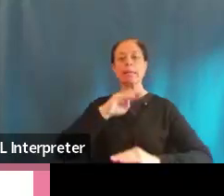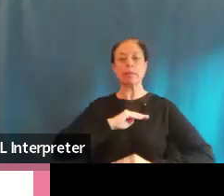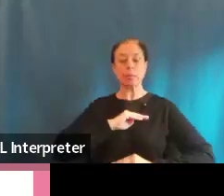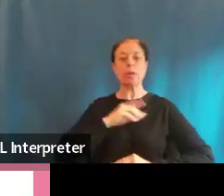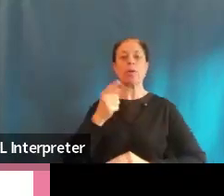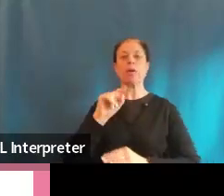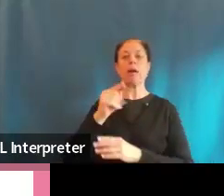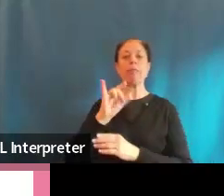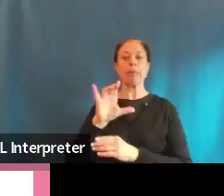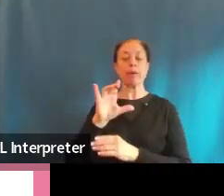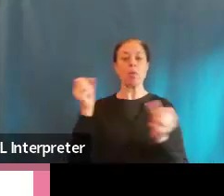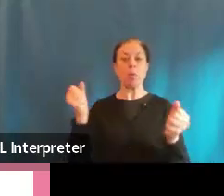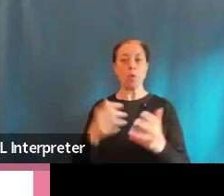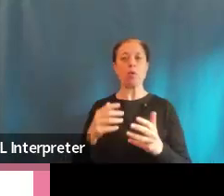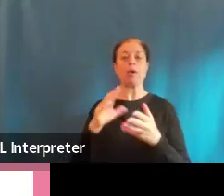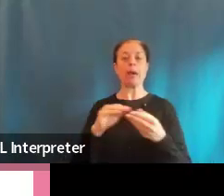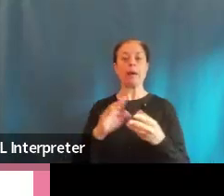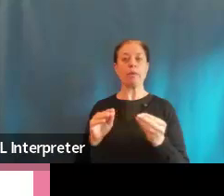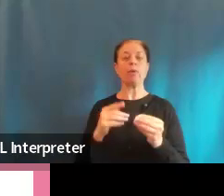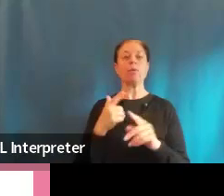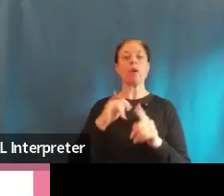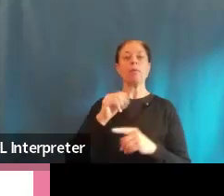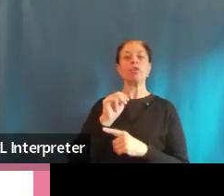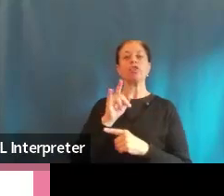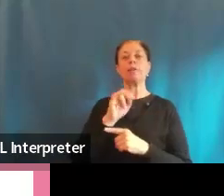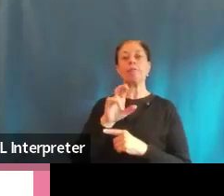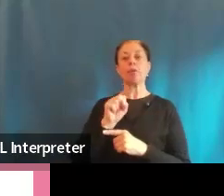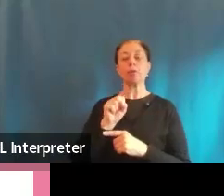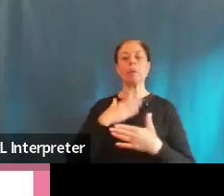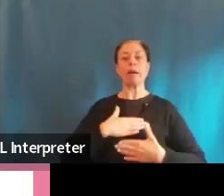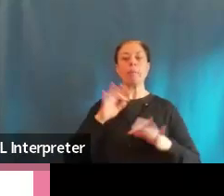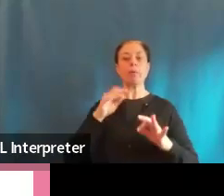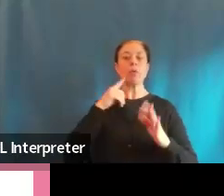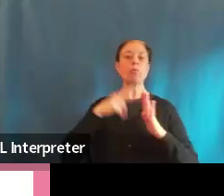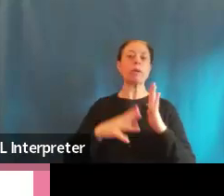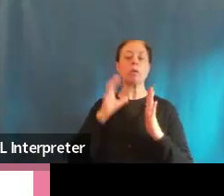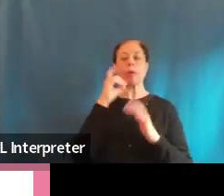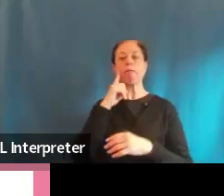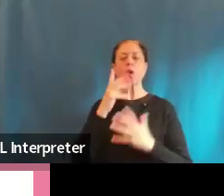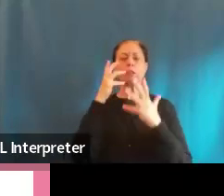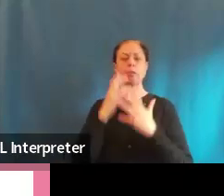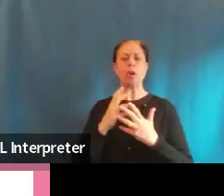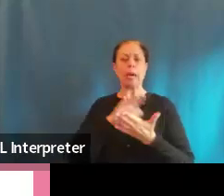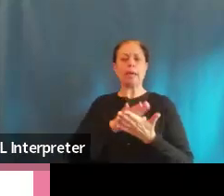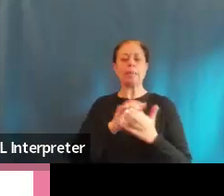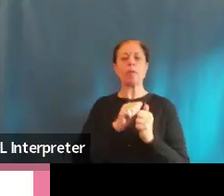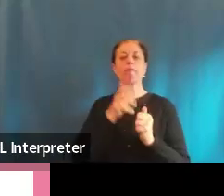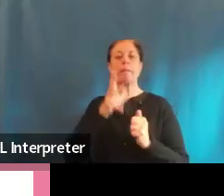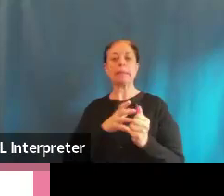gothic horror novel inspired by the cult classic Jennifer's Body, and perfect for readers looking for dark academia with a feminist